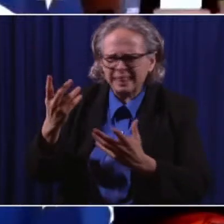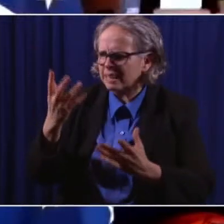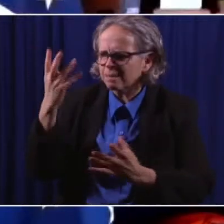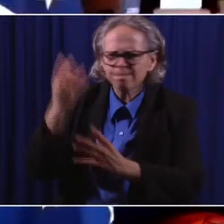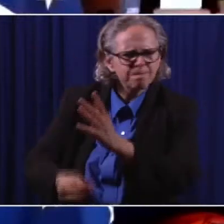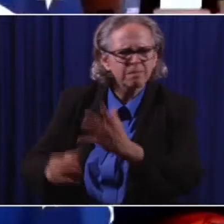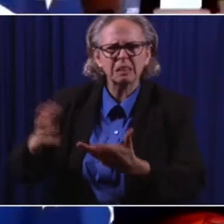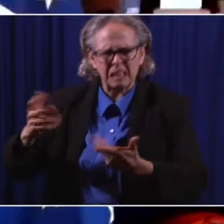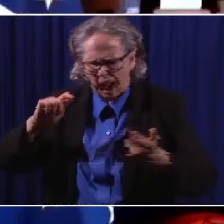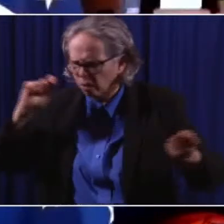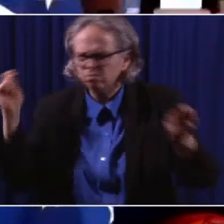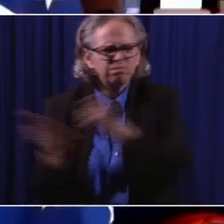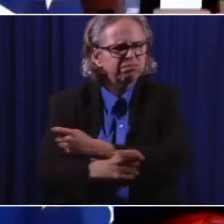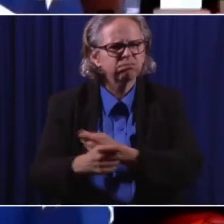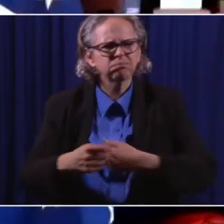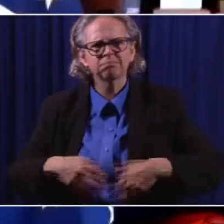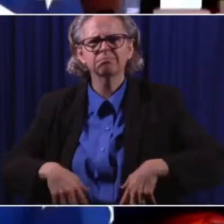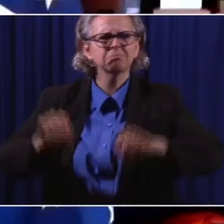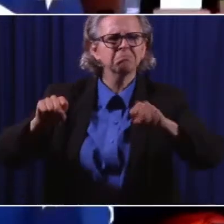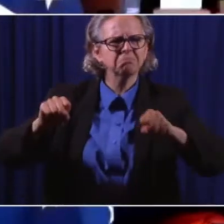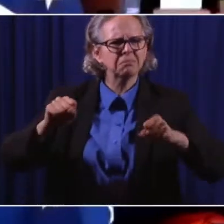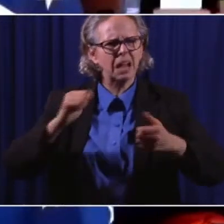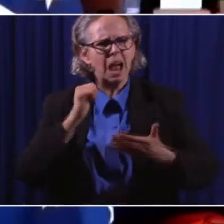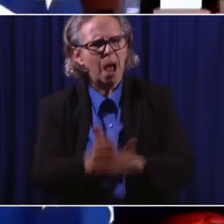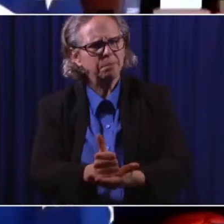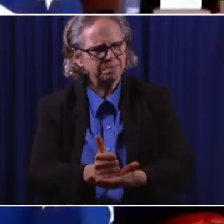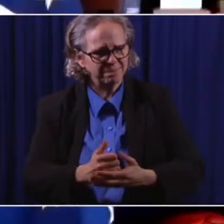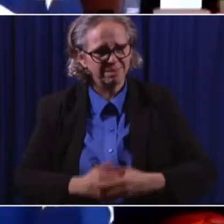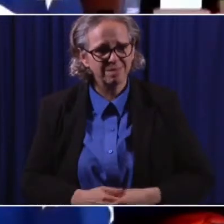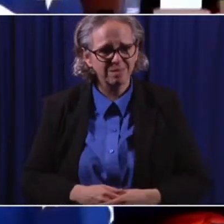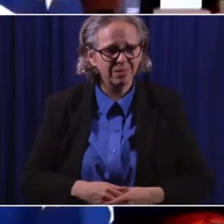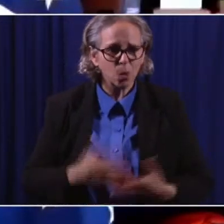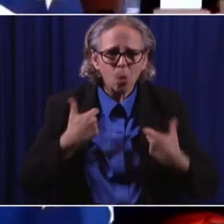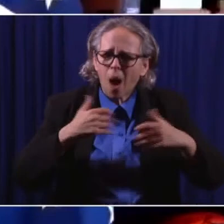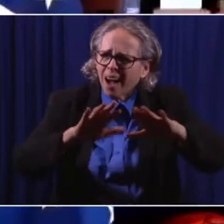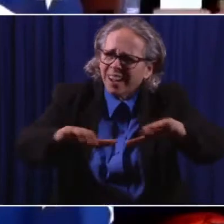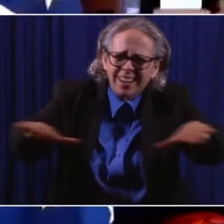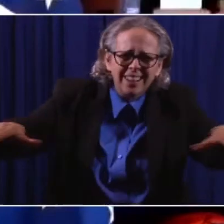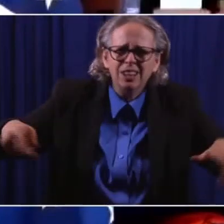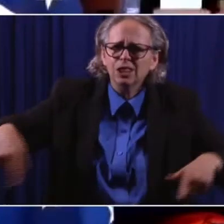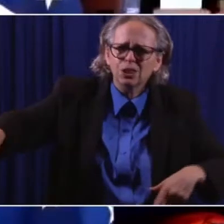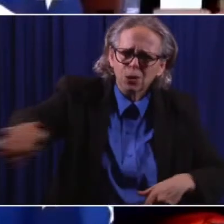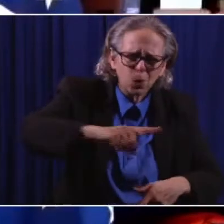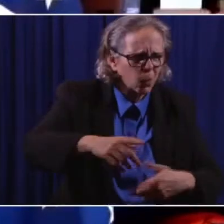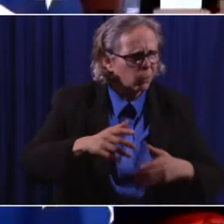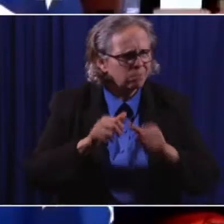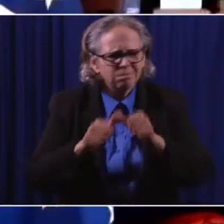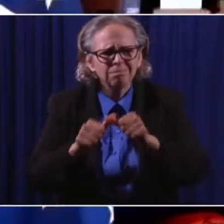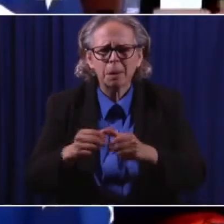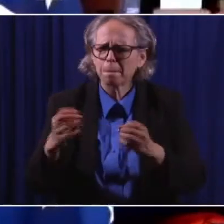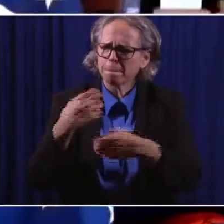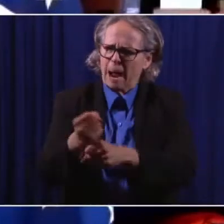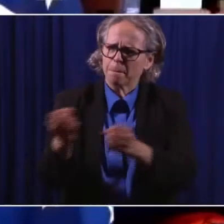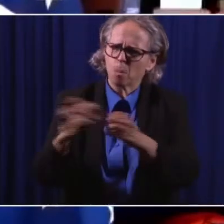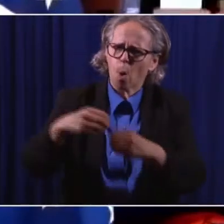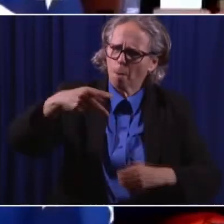want these businesses to continue to make PPE, and we want Ohioans to we want America to purchase these things domestically, so